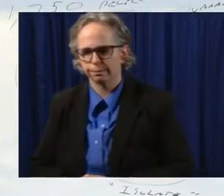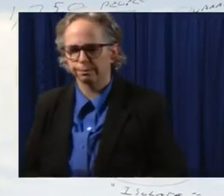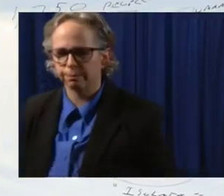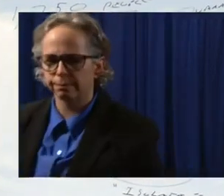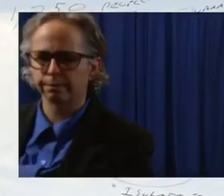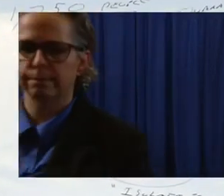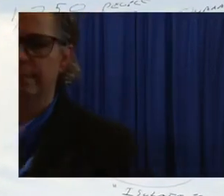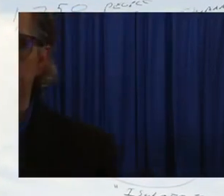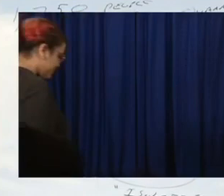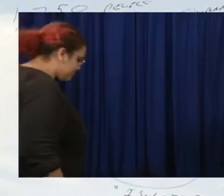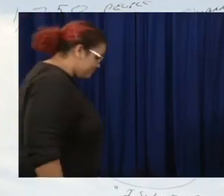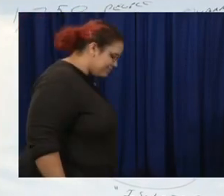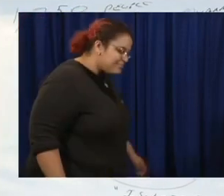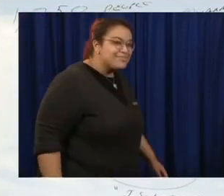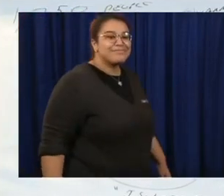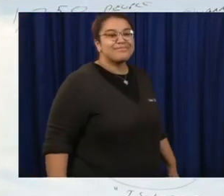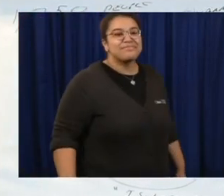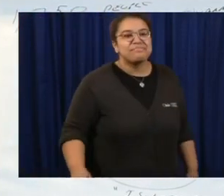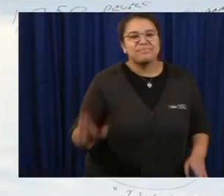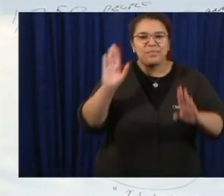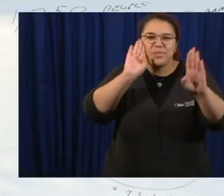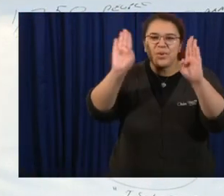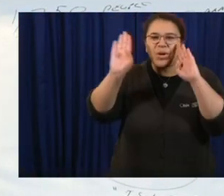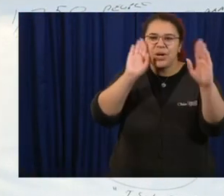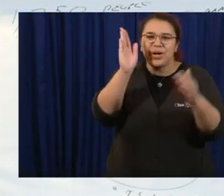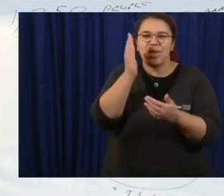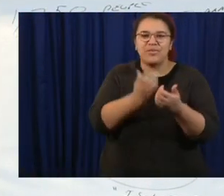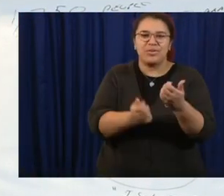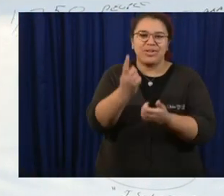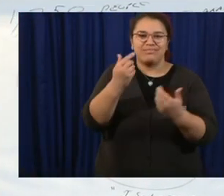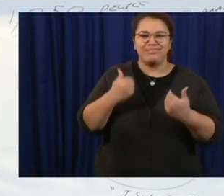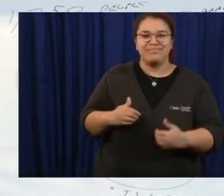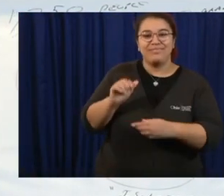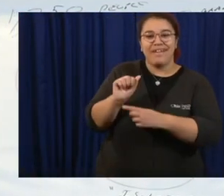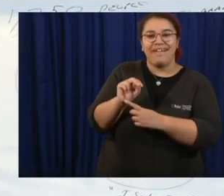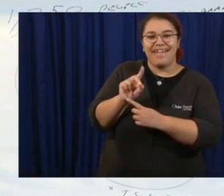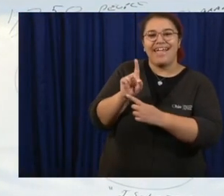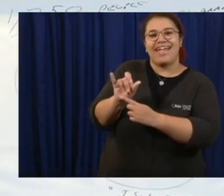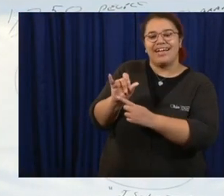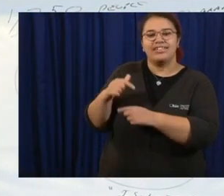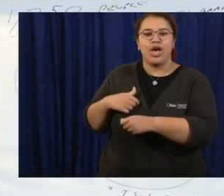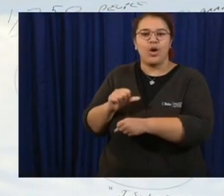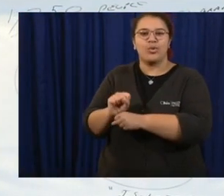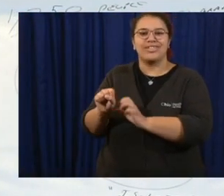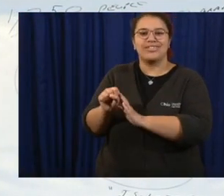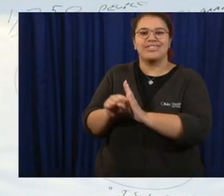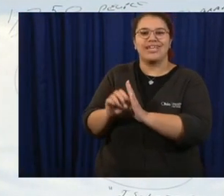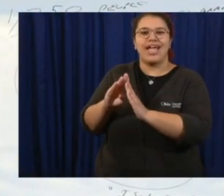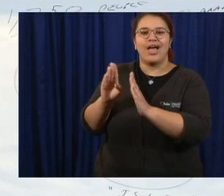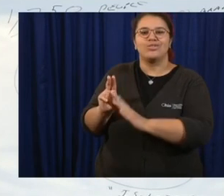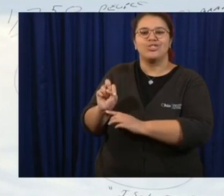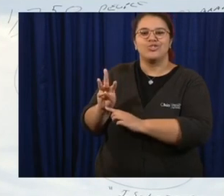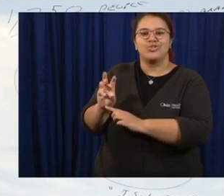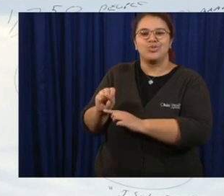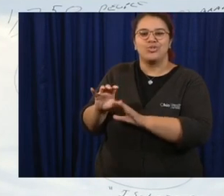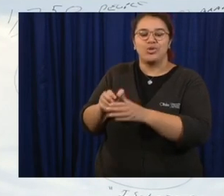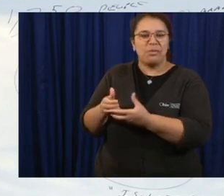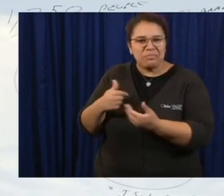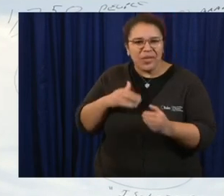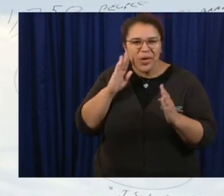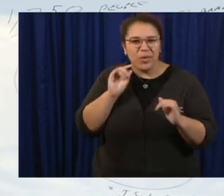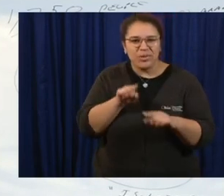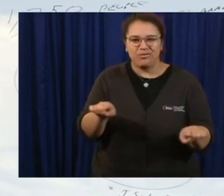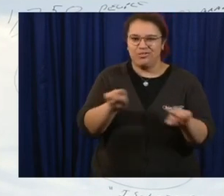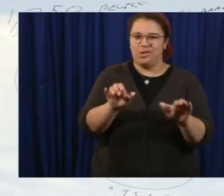Hi everyone, Andy Chow with Ohio Public Radio and Television State House News Bureau. Hope you're all doing well. Just wondering, with the announcement of the test